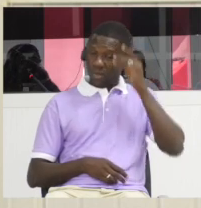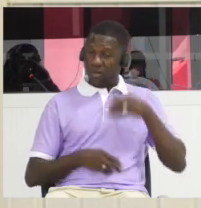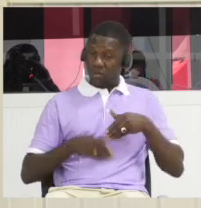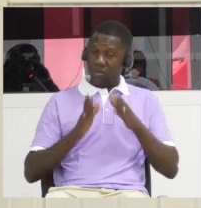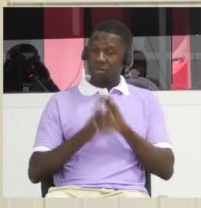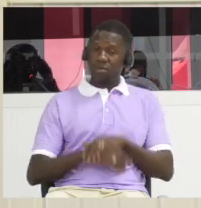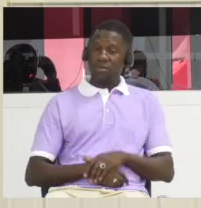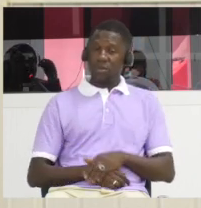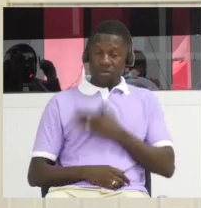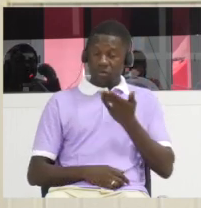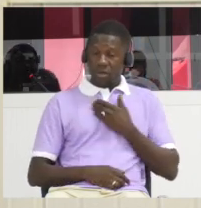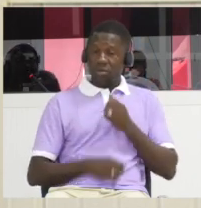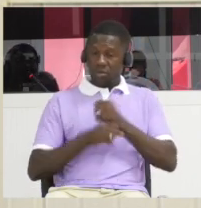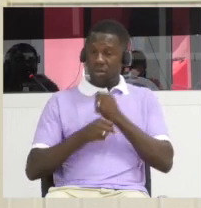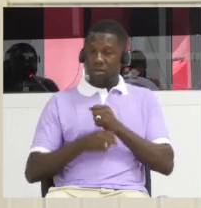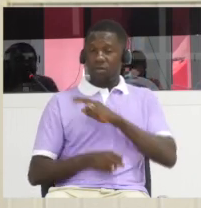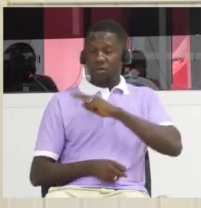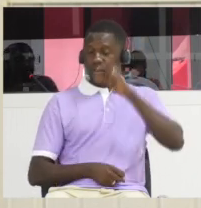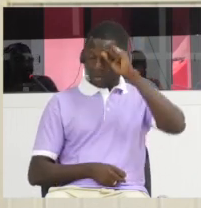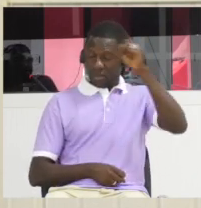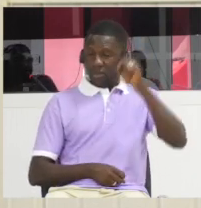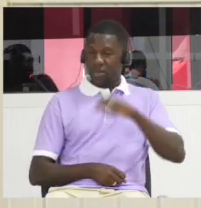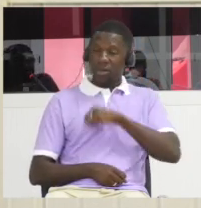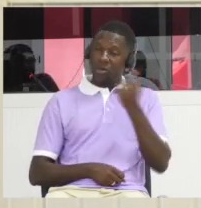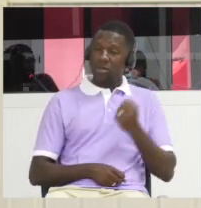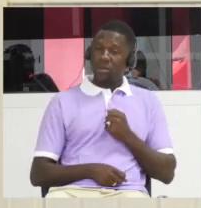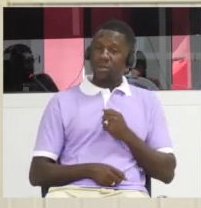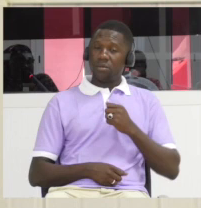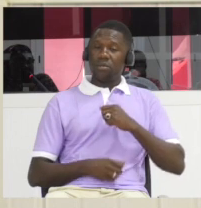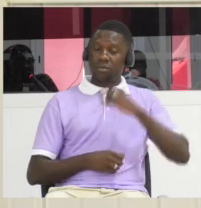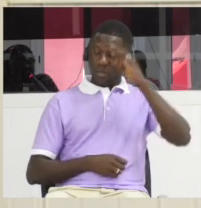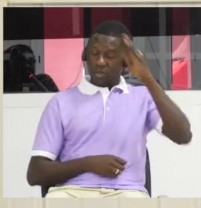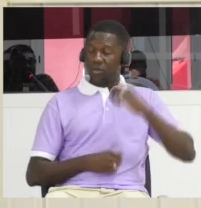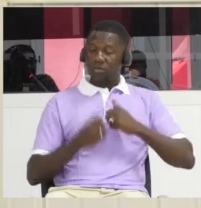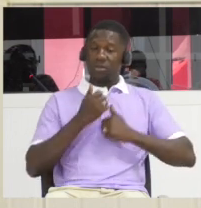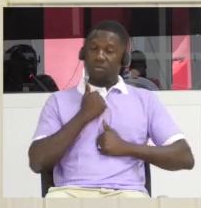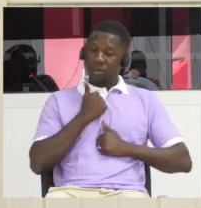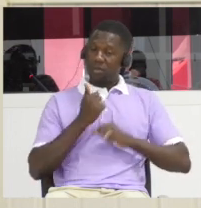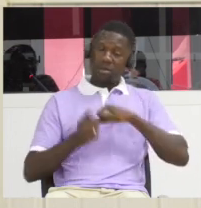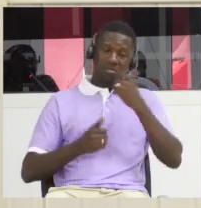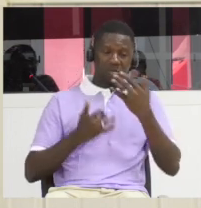and all the ministries of defense and whatever.